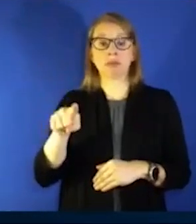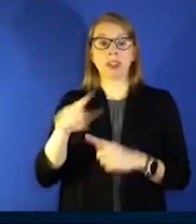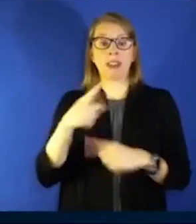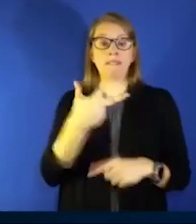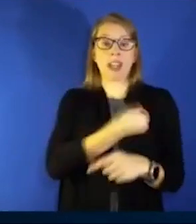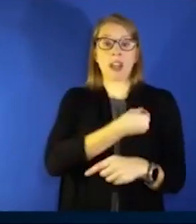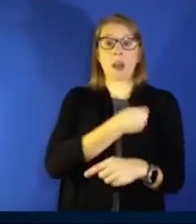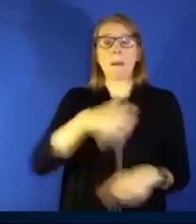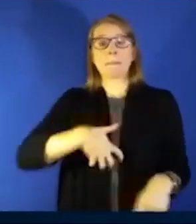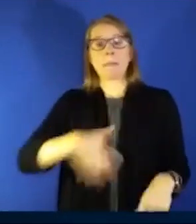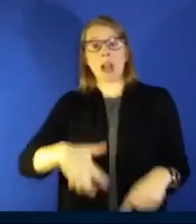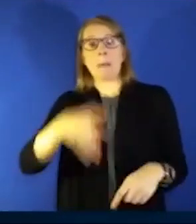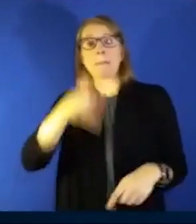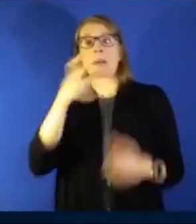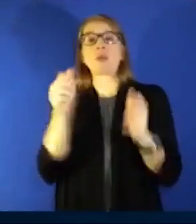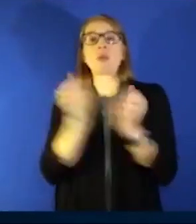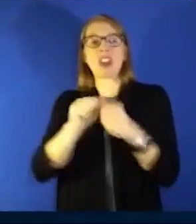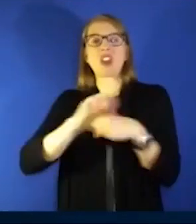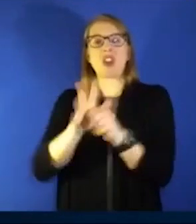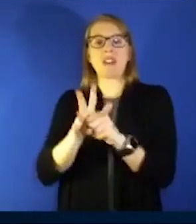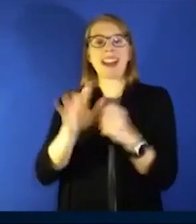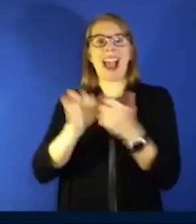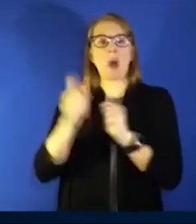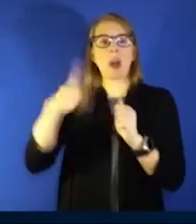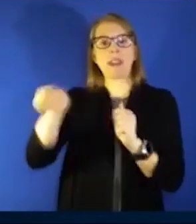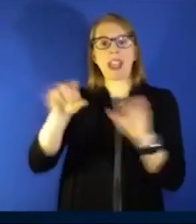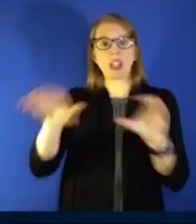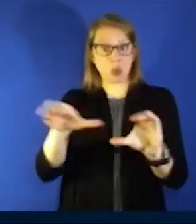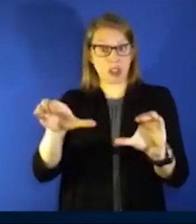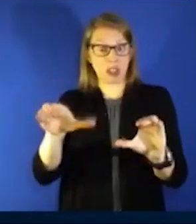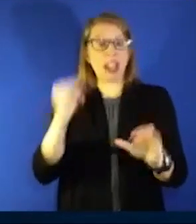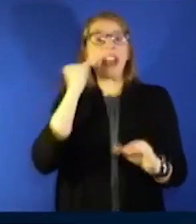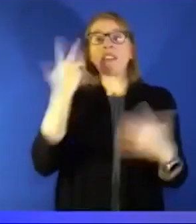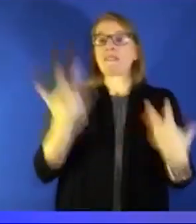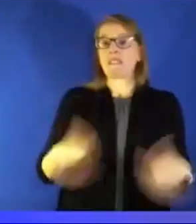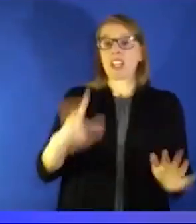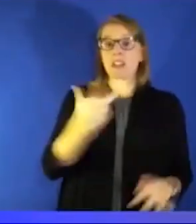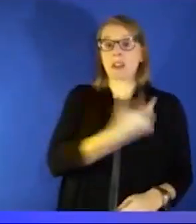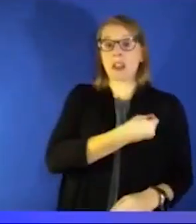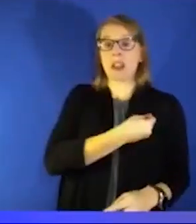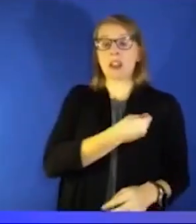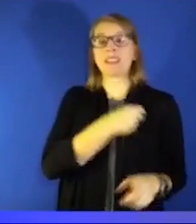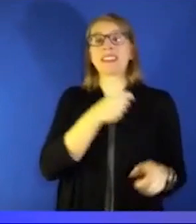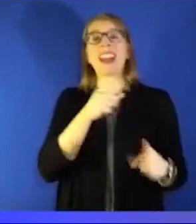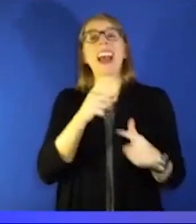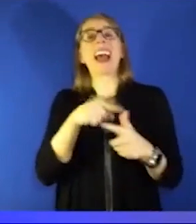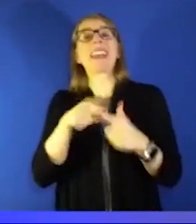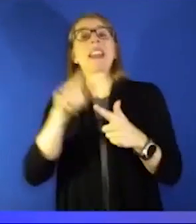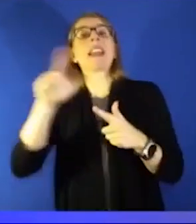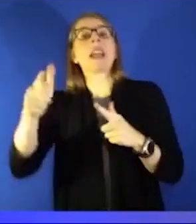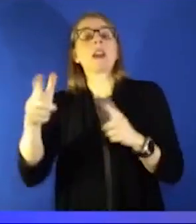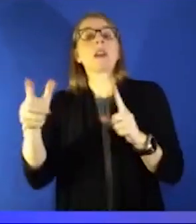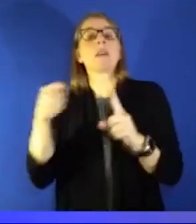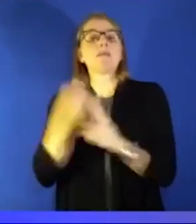with COVID? How are they doing? If they've been vaccinated, have COVID? So we have data about the efficacy of the vaccine. There's